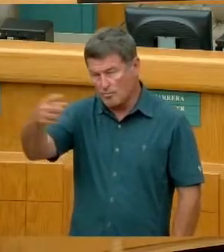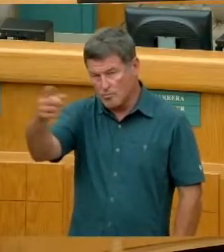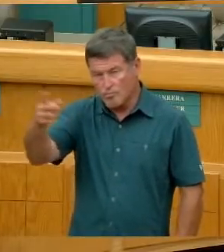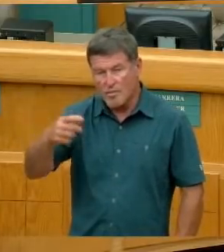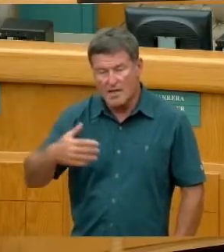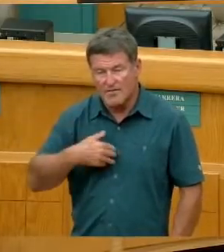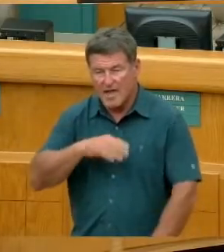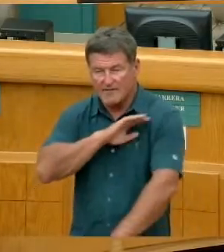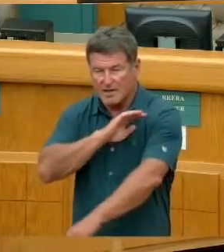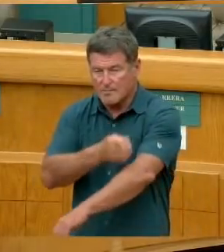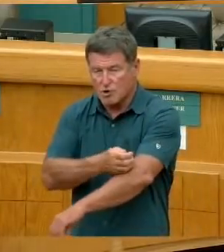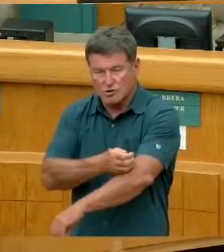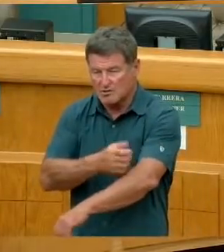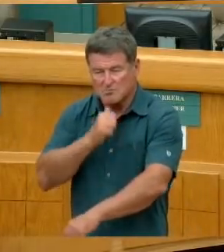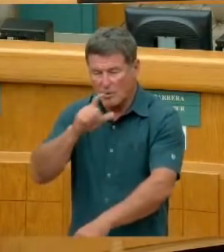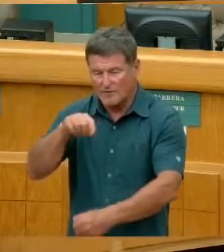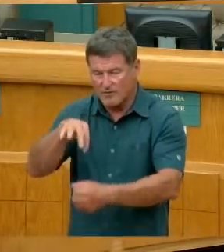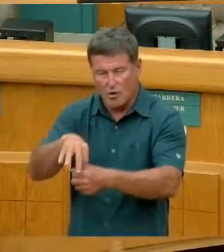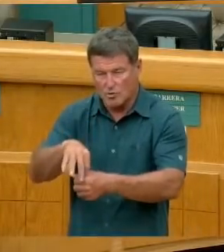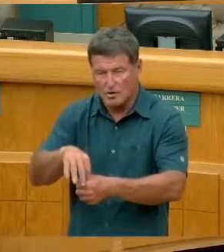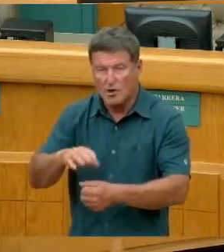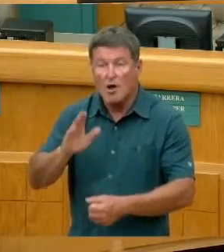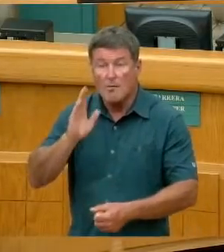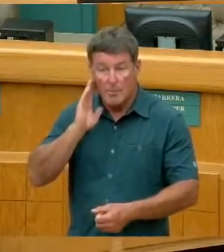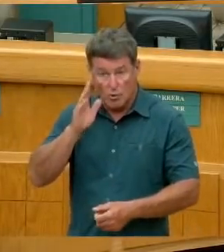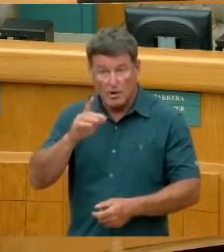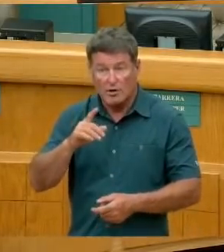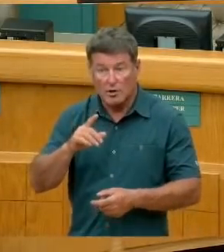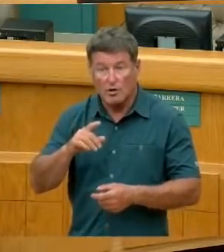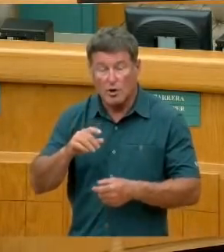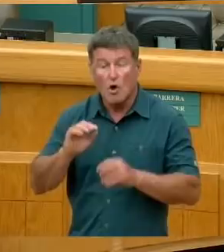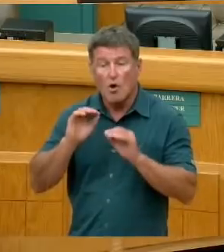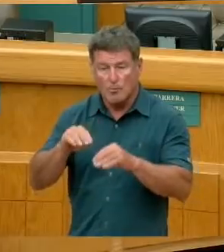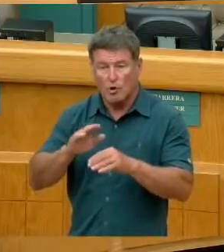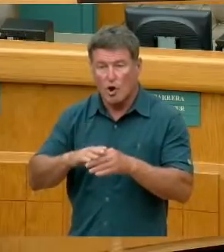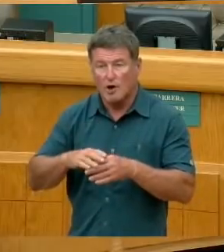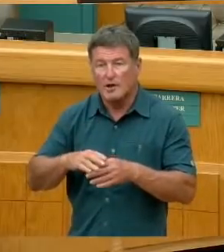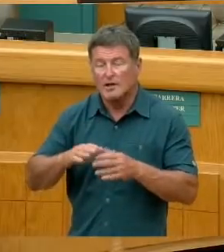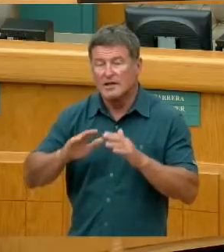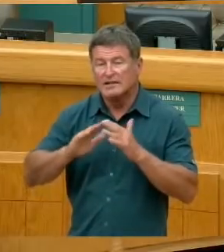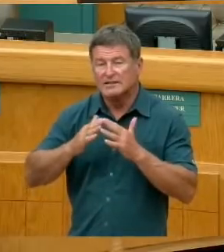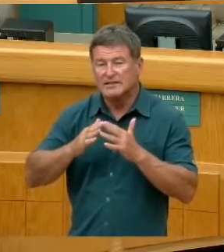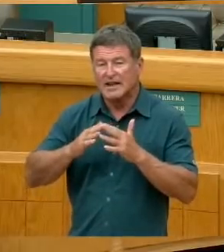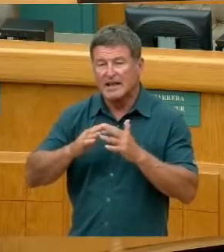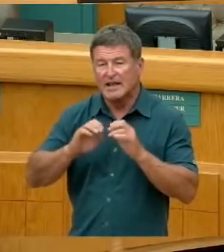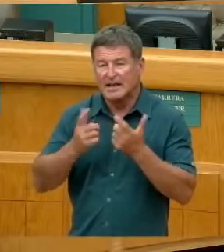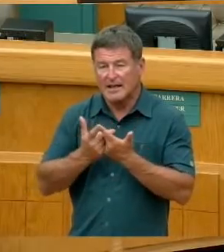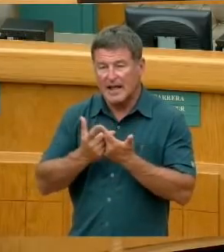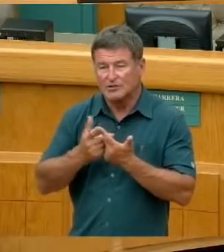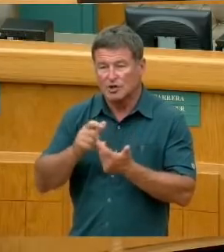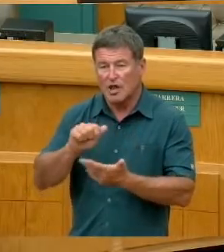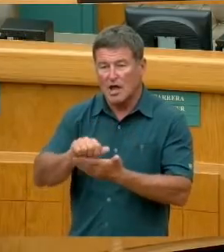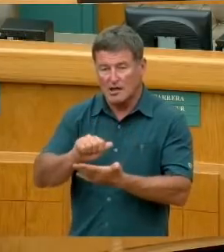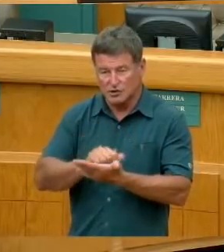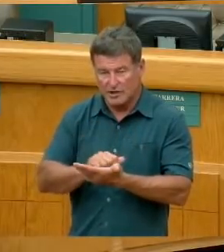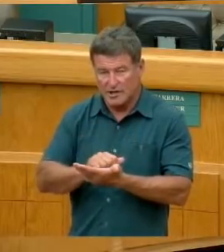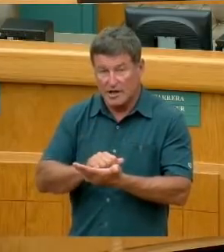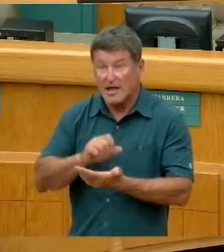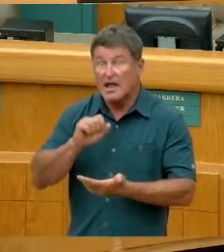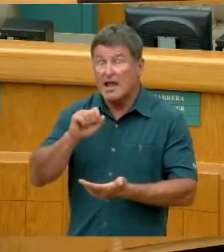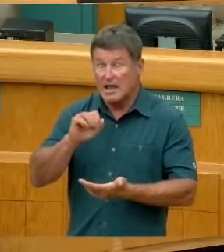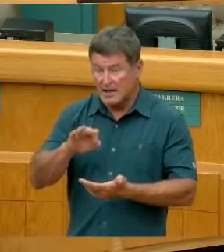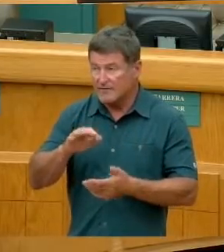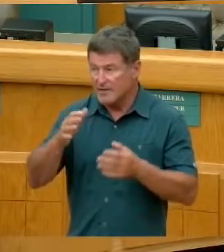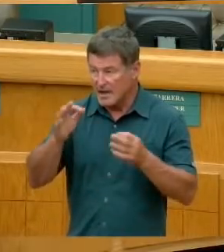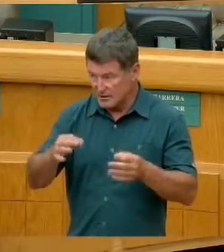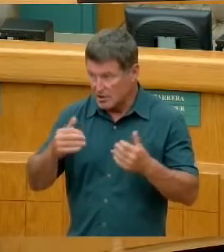Well, the mayor and the judge have the emergency power authorization, but the item will be placed on a court agenda and a city council agenda next week if